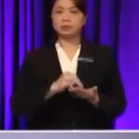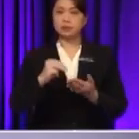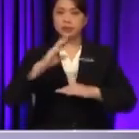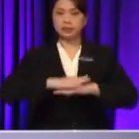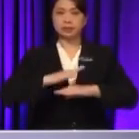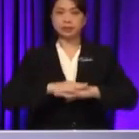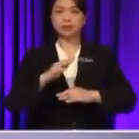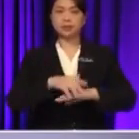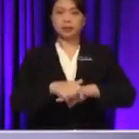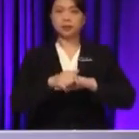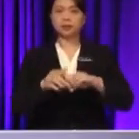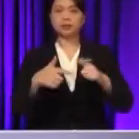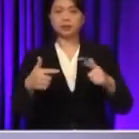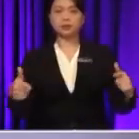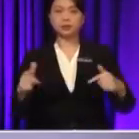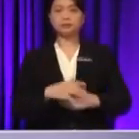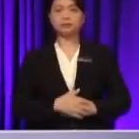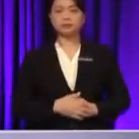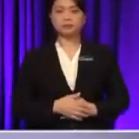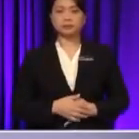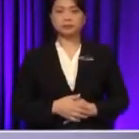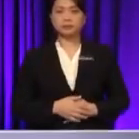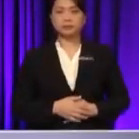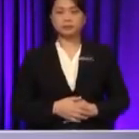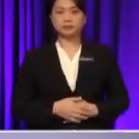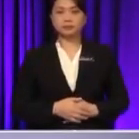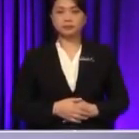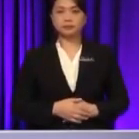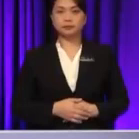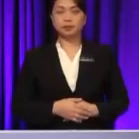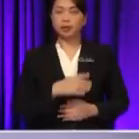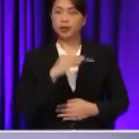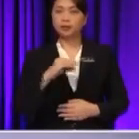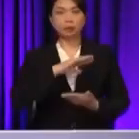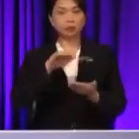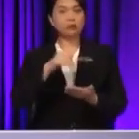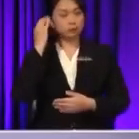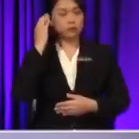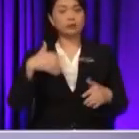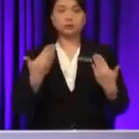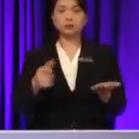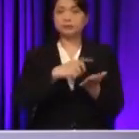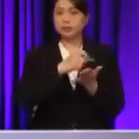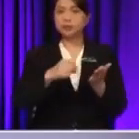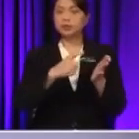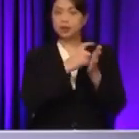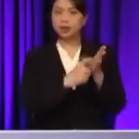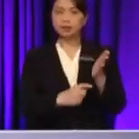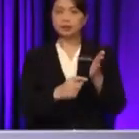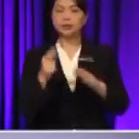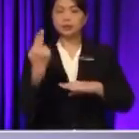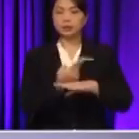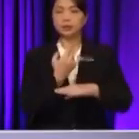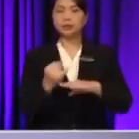format of how to write an article and also the tools or props needed to write an article, such as using comparisons,